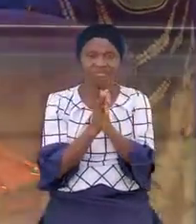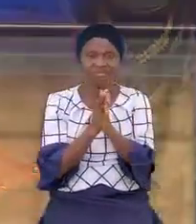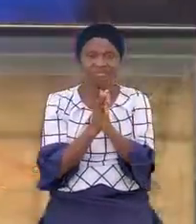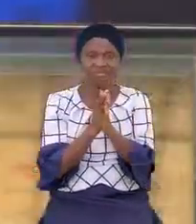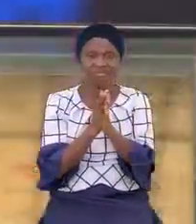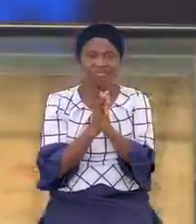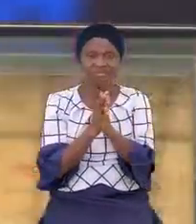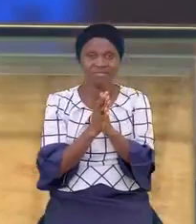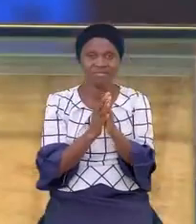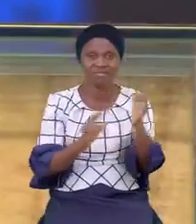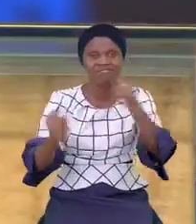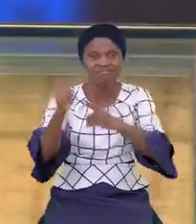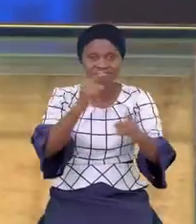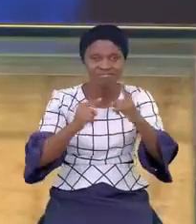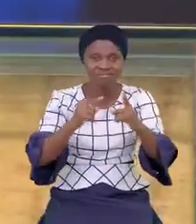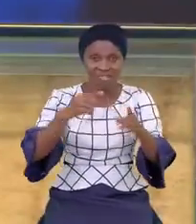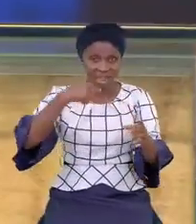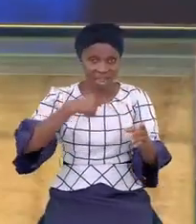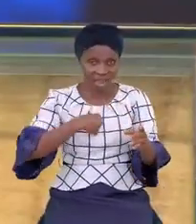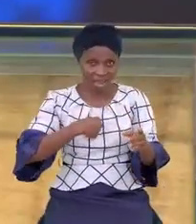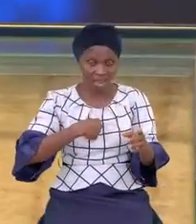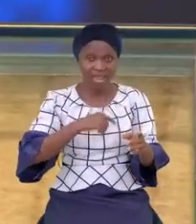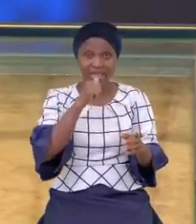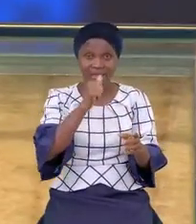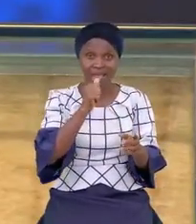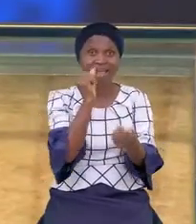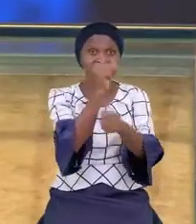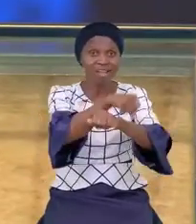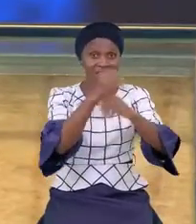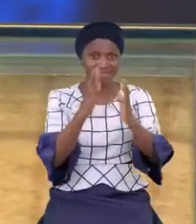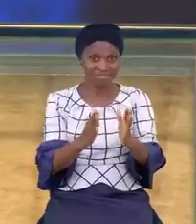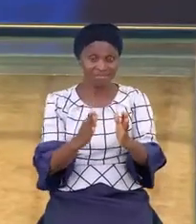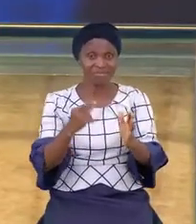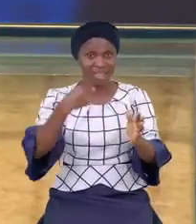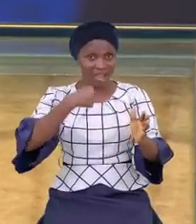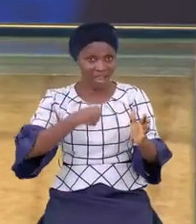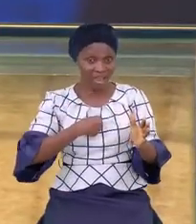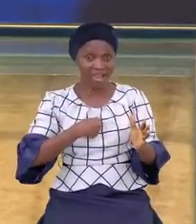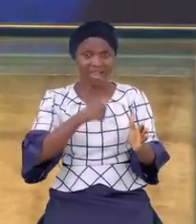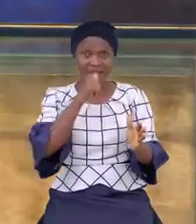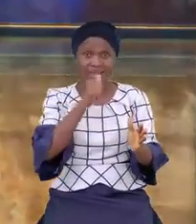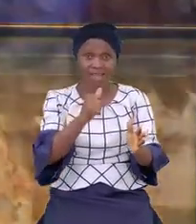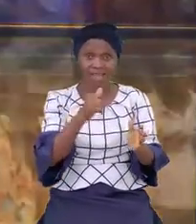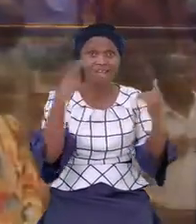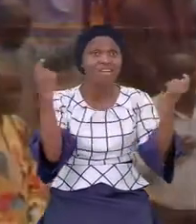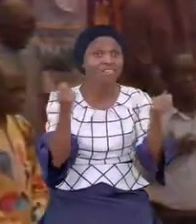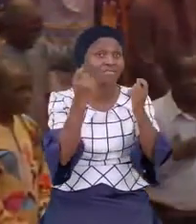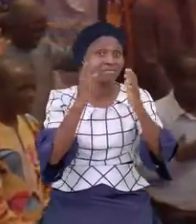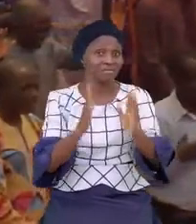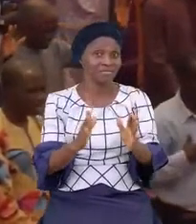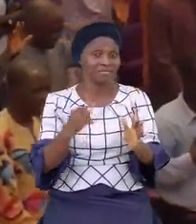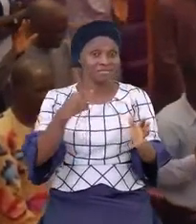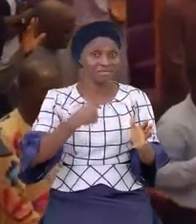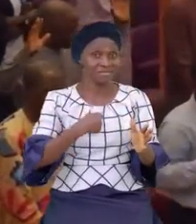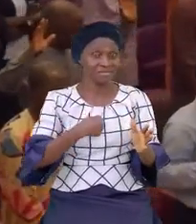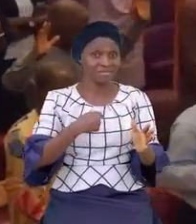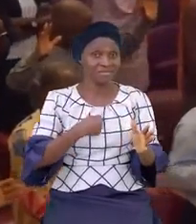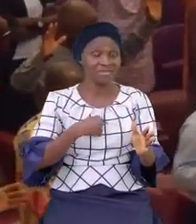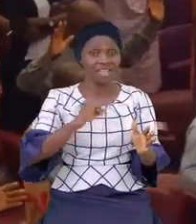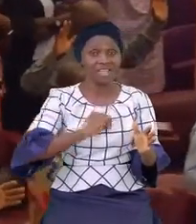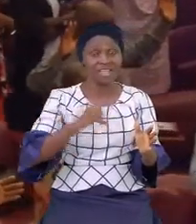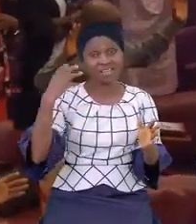I am an overcomer. I am a conqueror. I am a champion for the